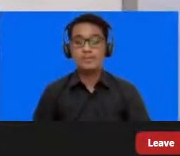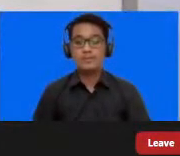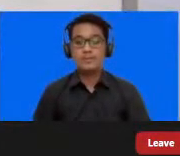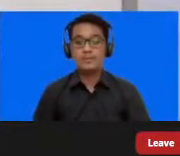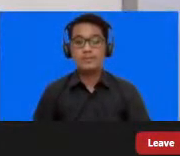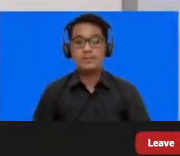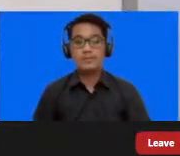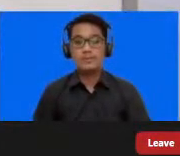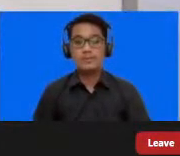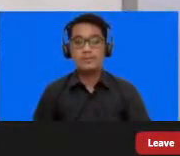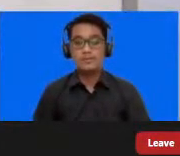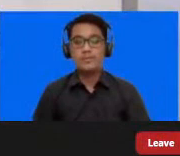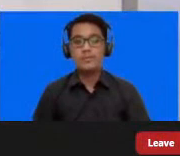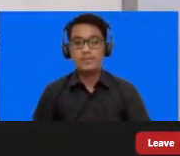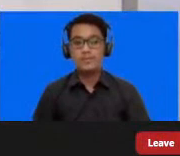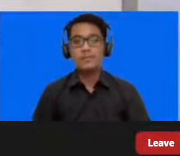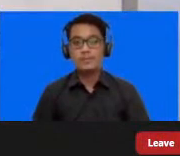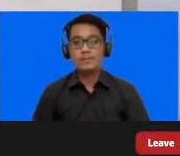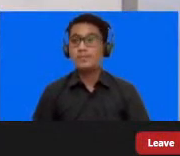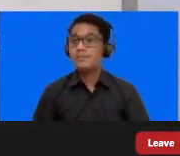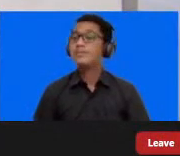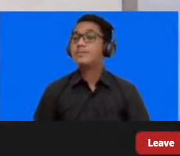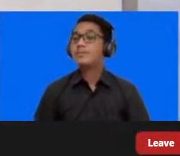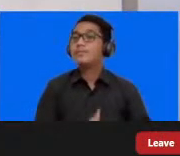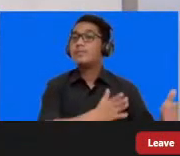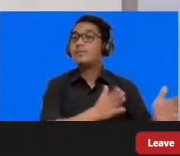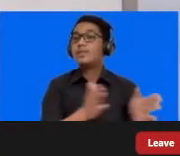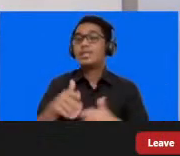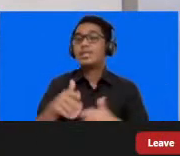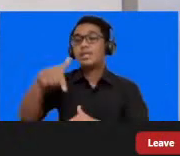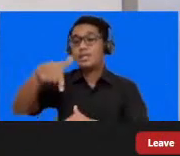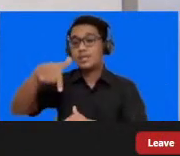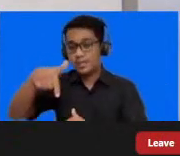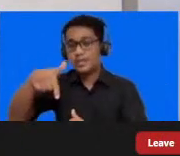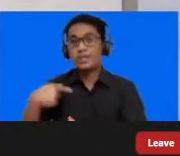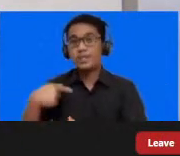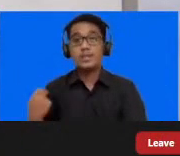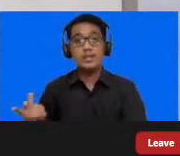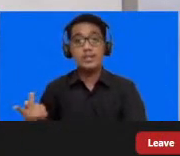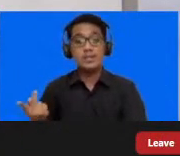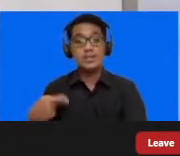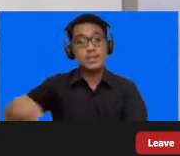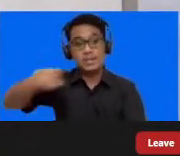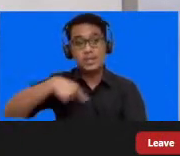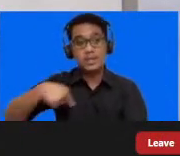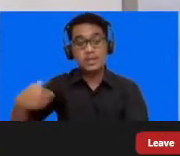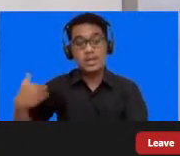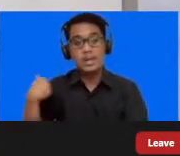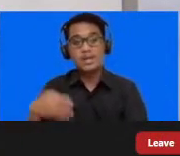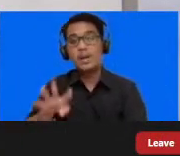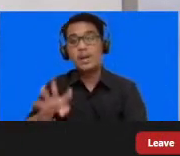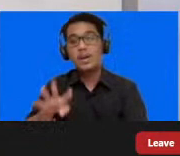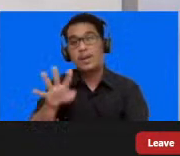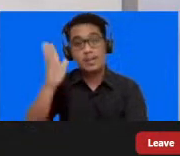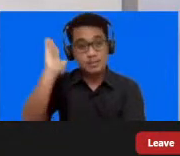So in this session, we will have four speakers who will join us in this plenary session.